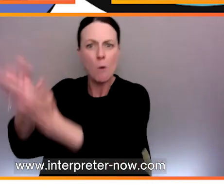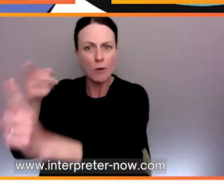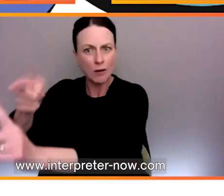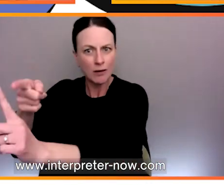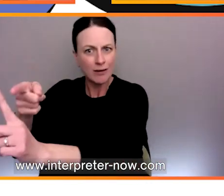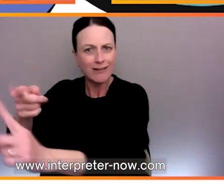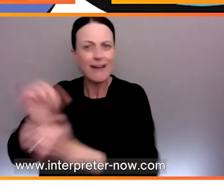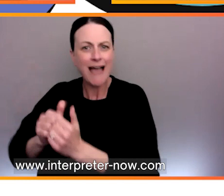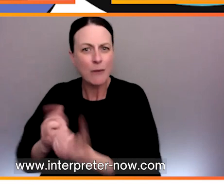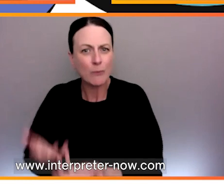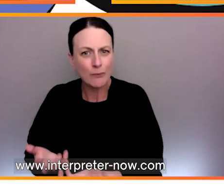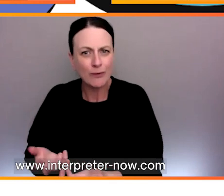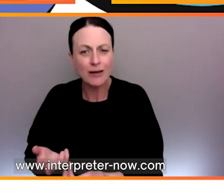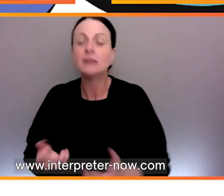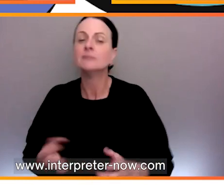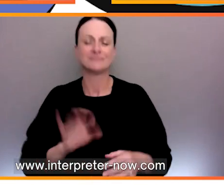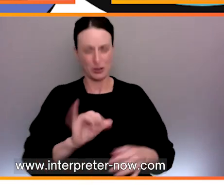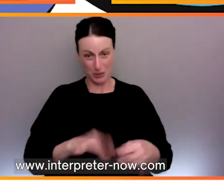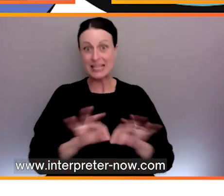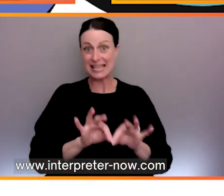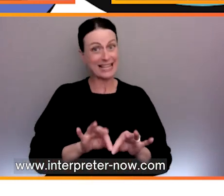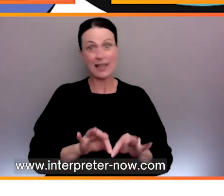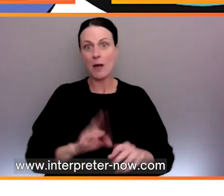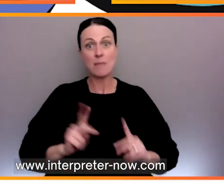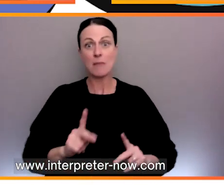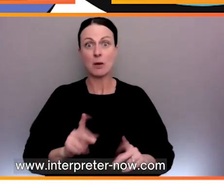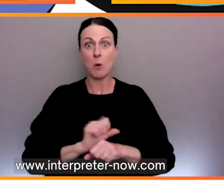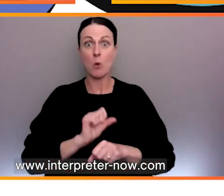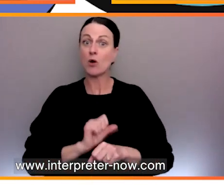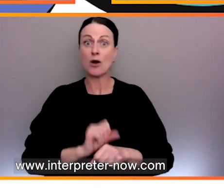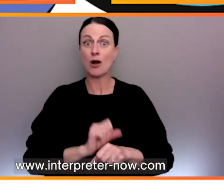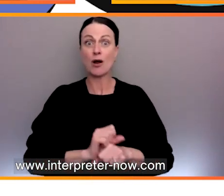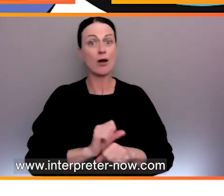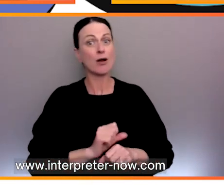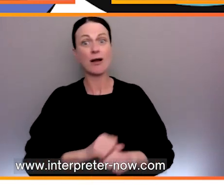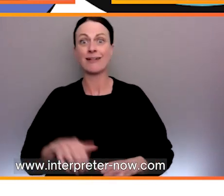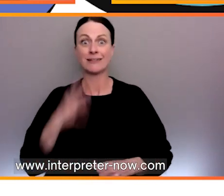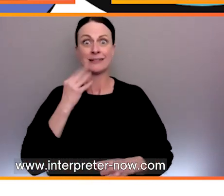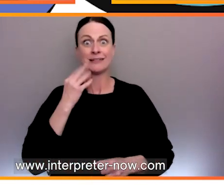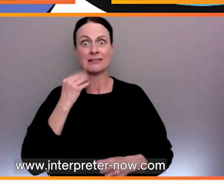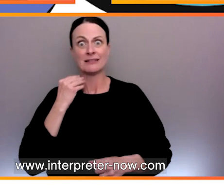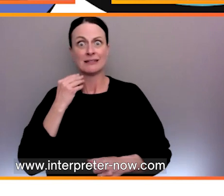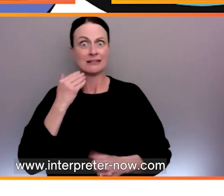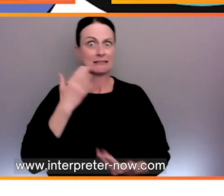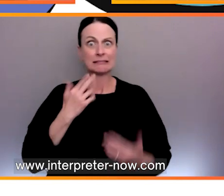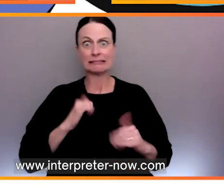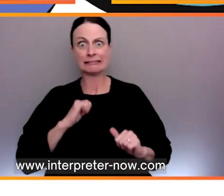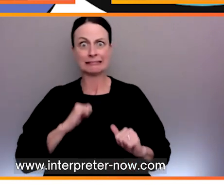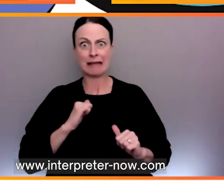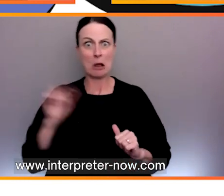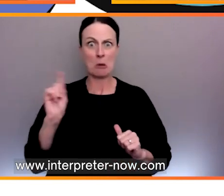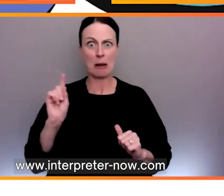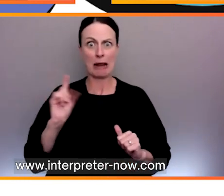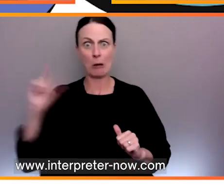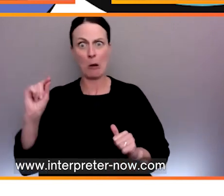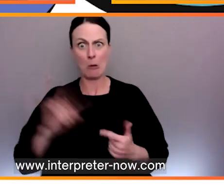of that work is communicating. Where do you go if you are experiencing this? What does this look like? And